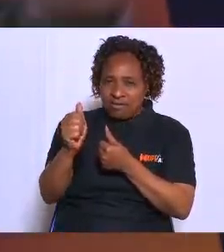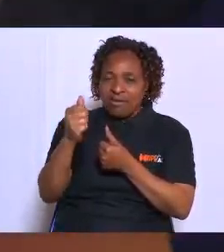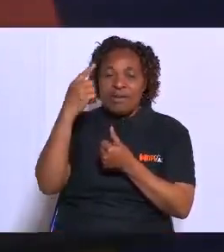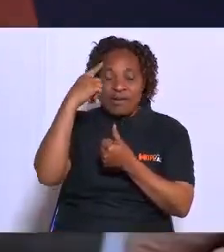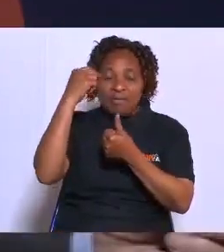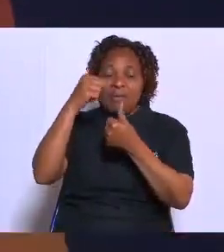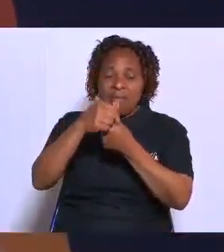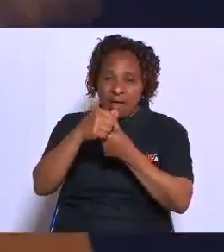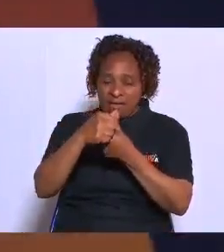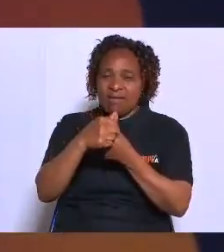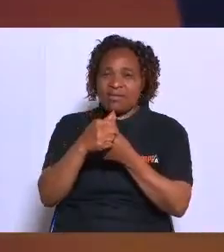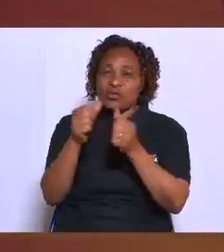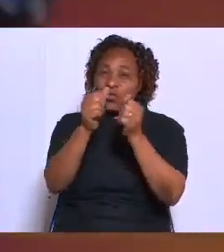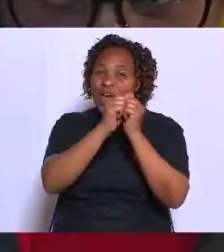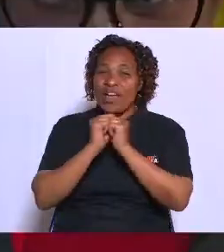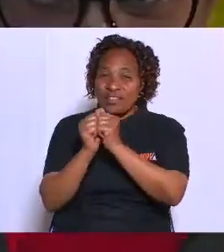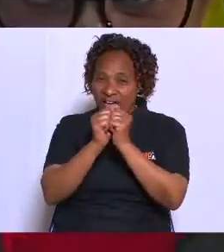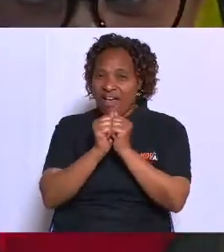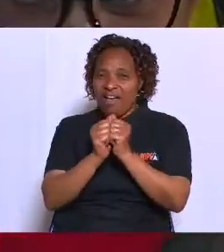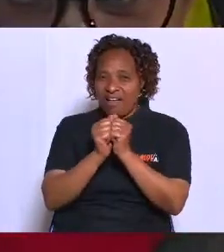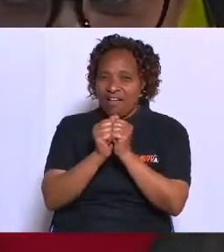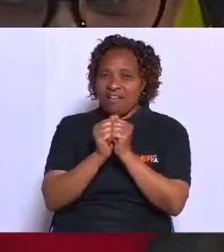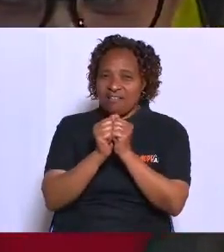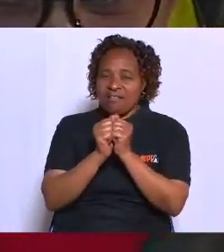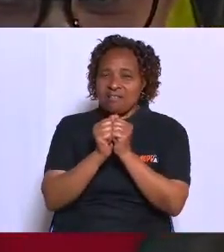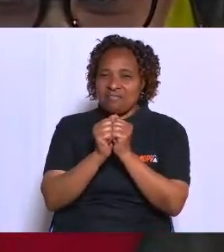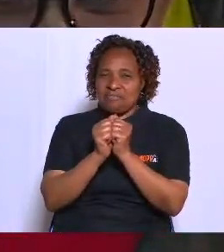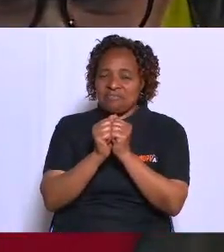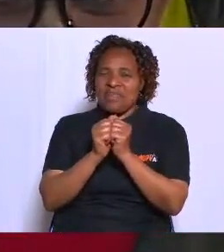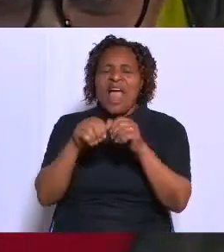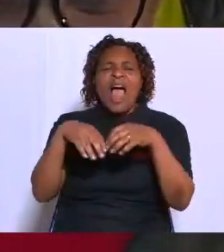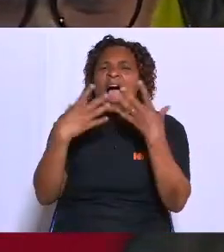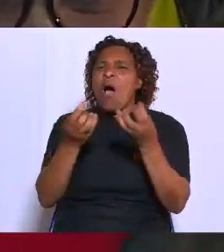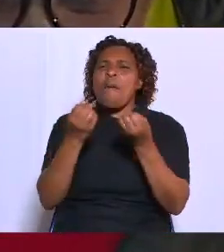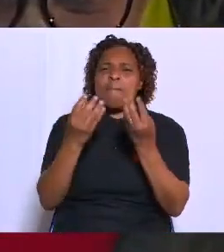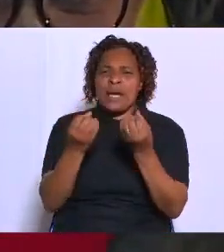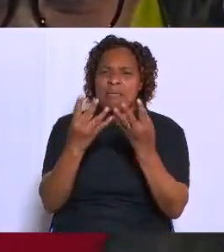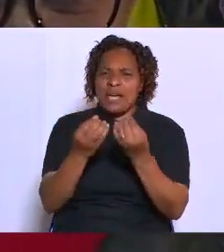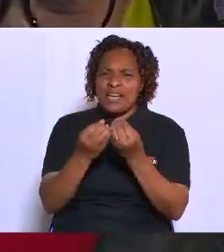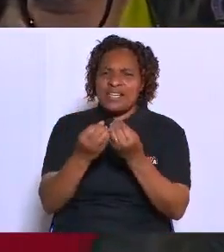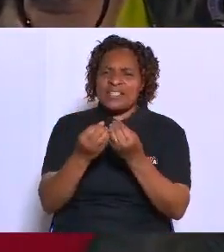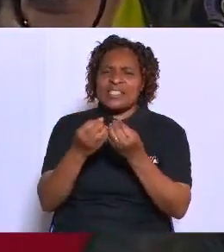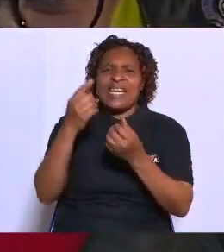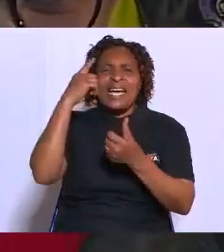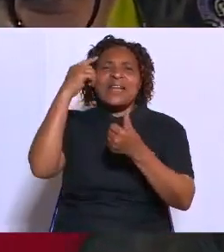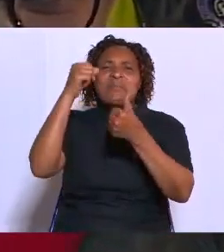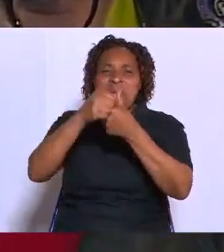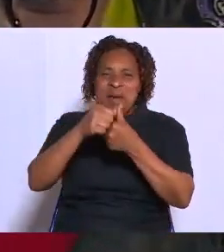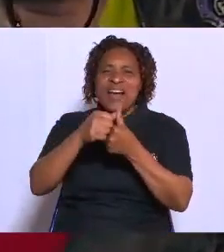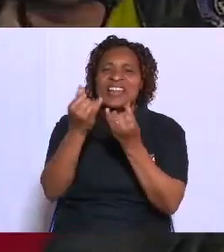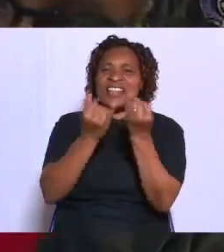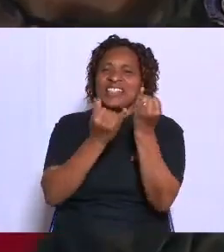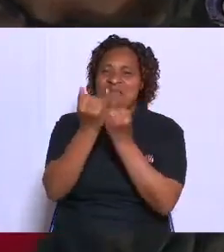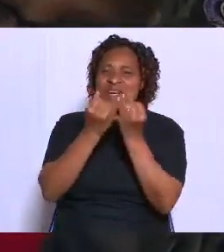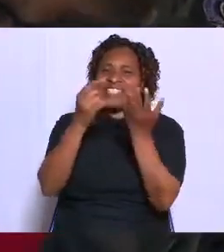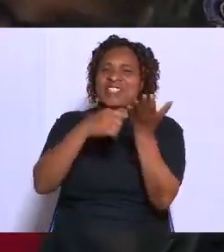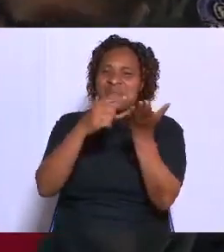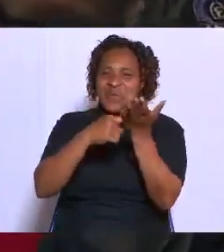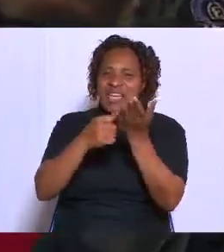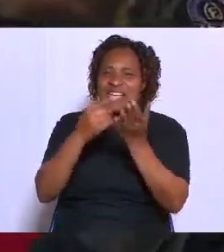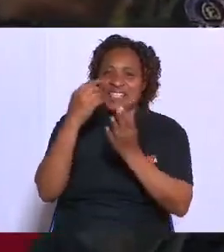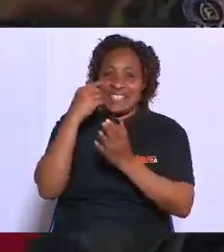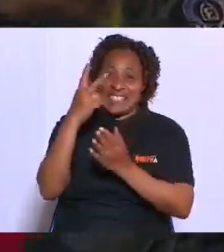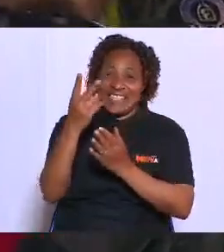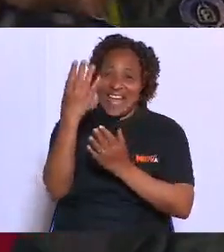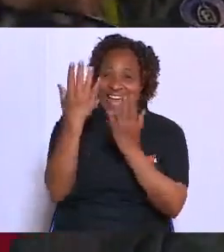let's say it together how many of you wanna kumbuka the Sabbath can I see your hands